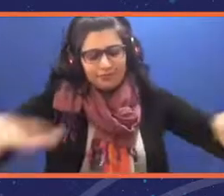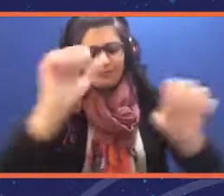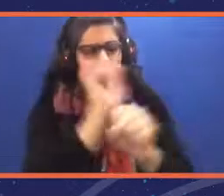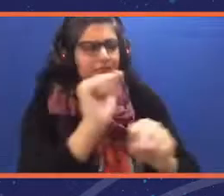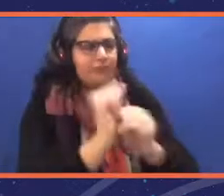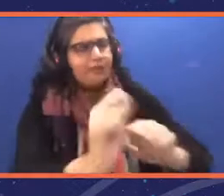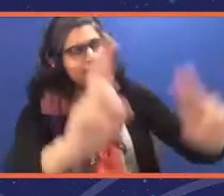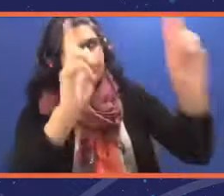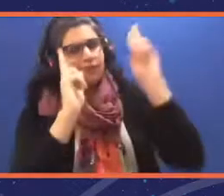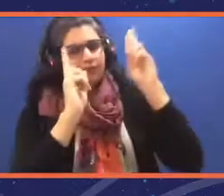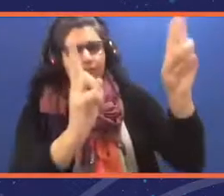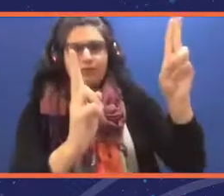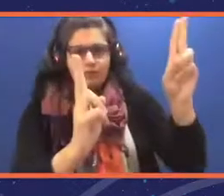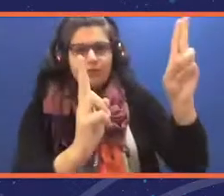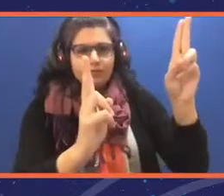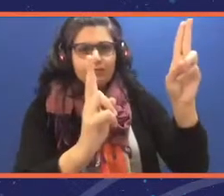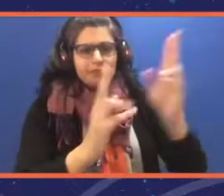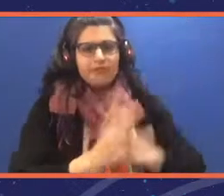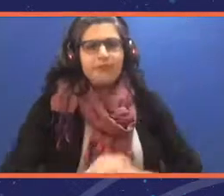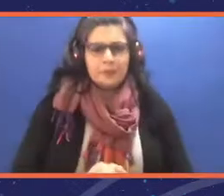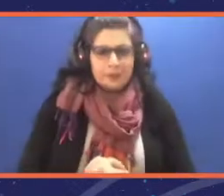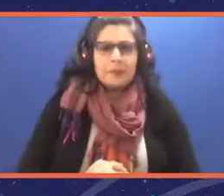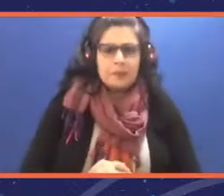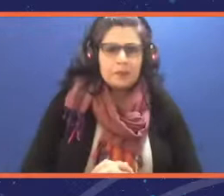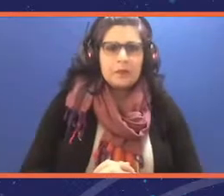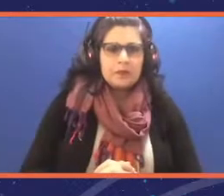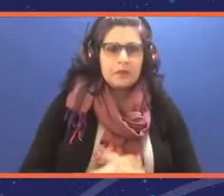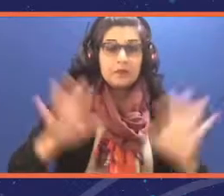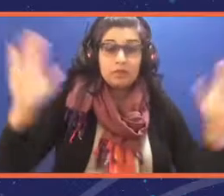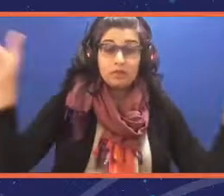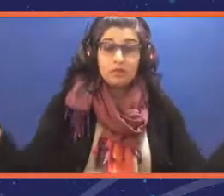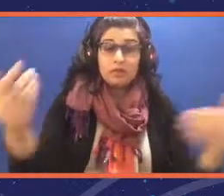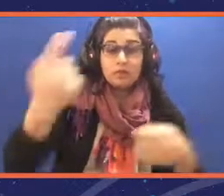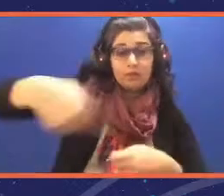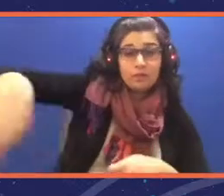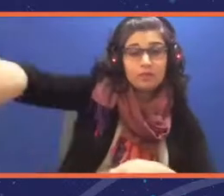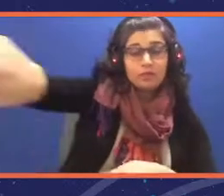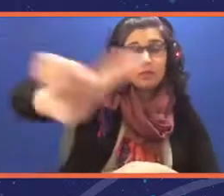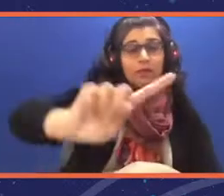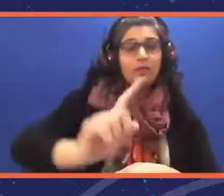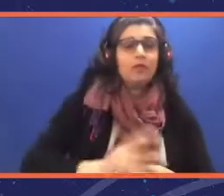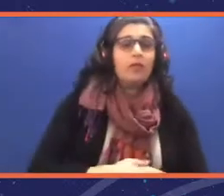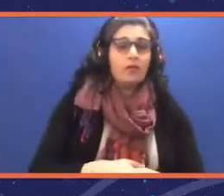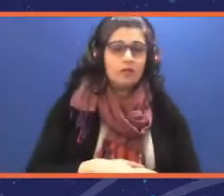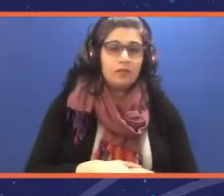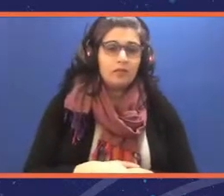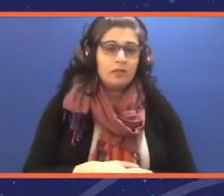acknowledgement and honoring. So I want to invite you to